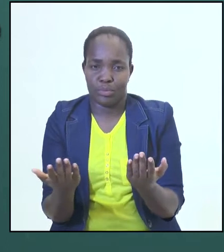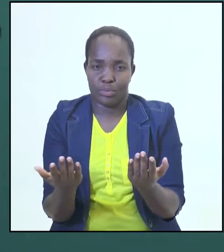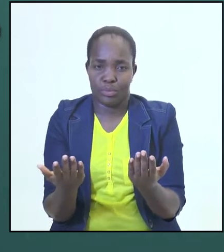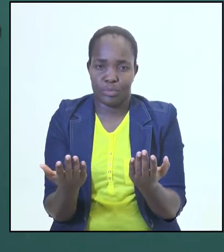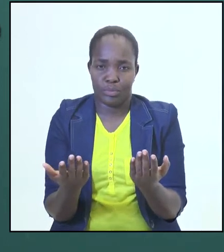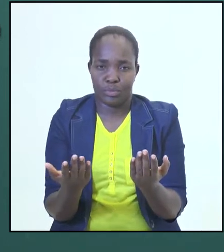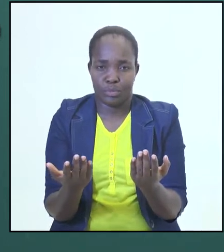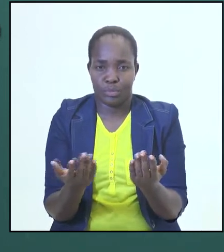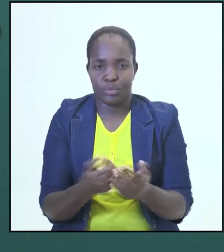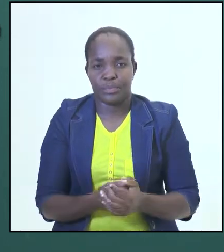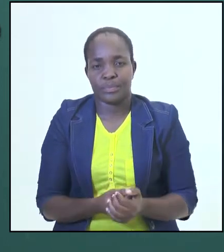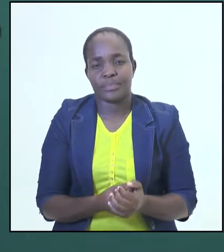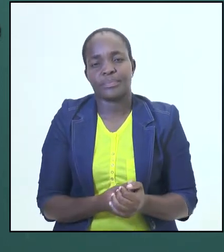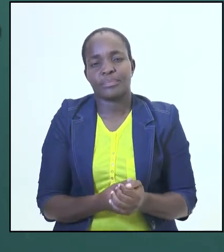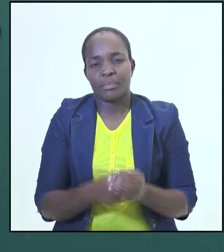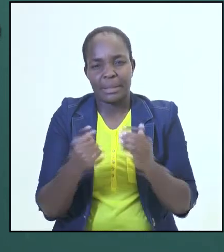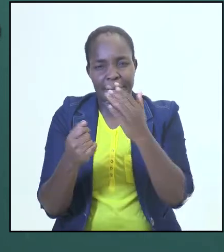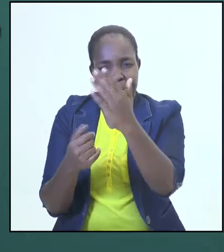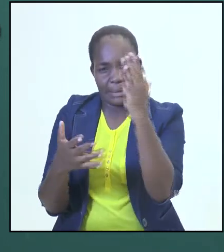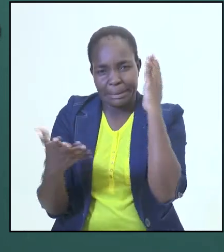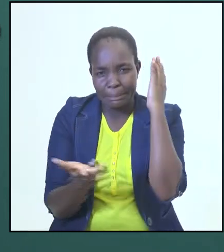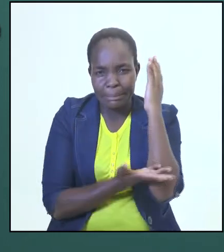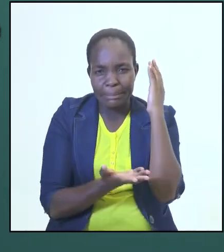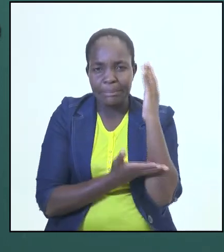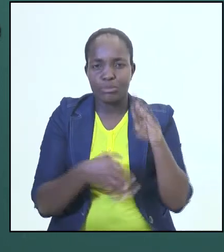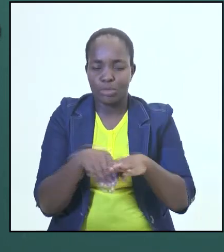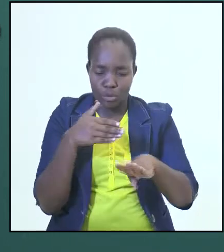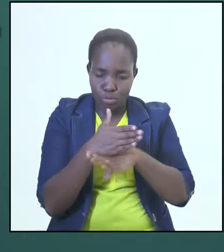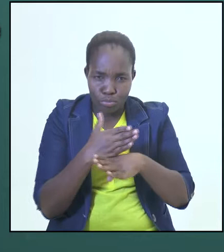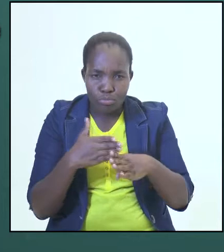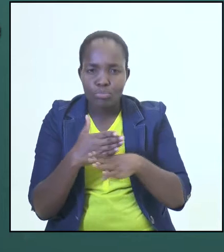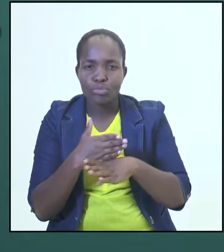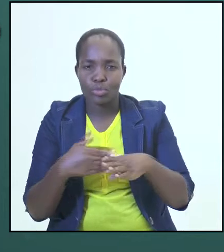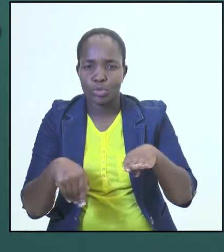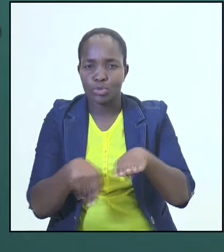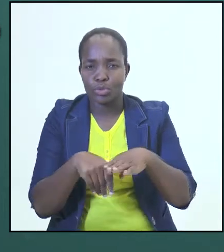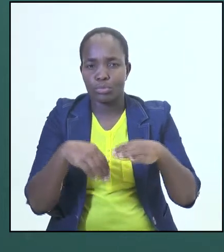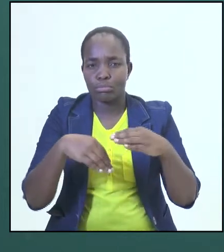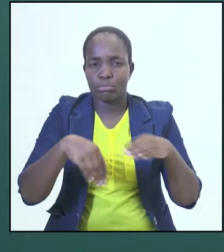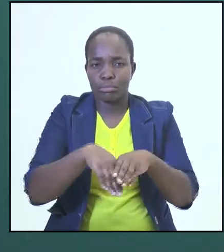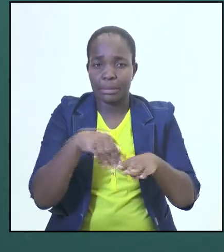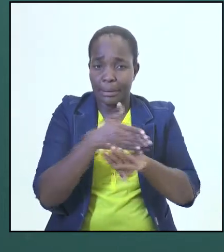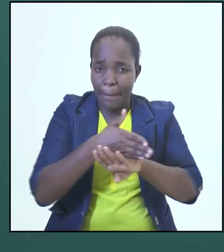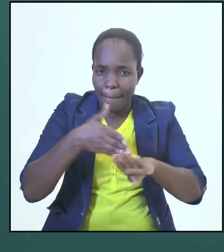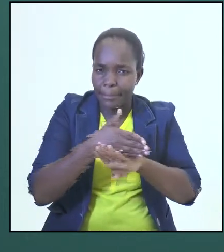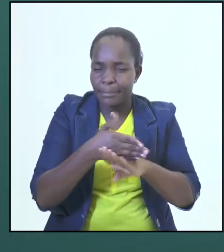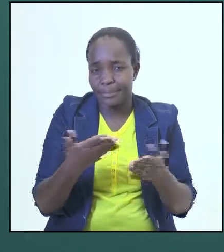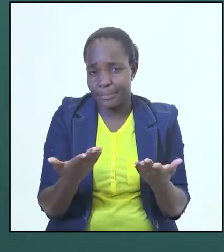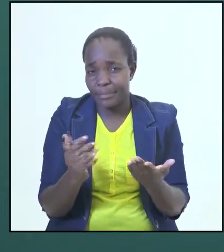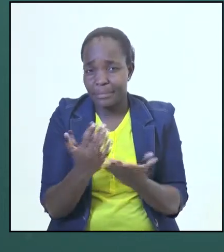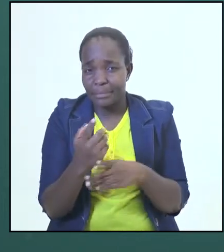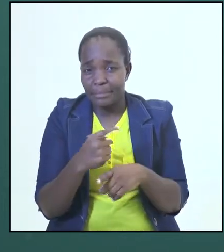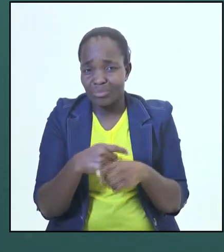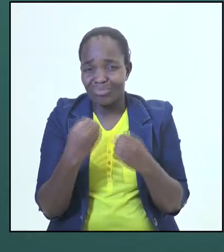tourists. And they cut logs of wood for building materials and to make furniture. Sometimes farmers also keep